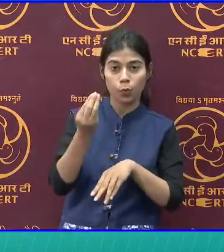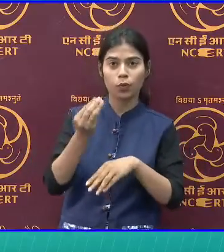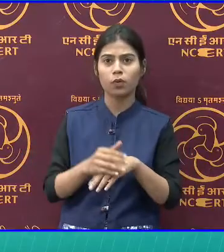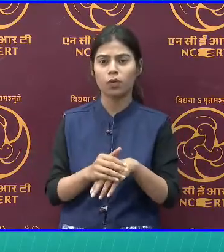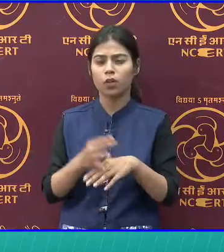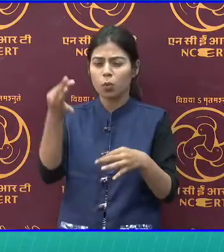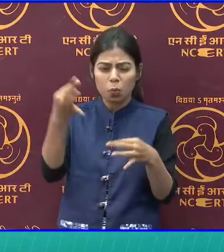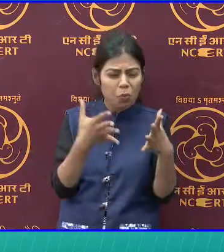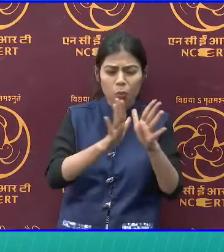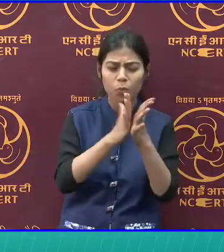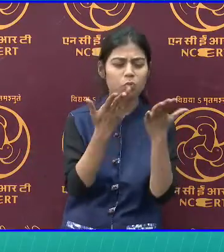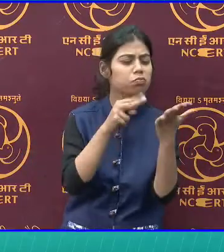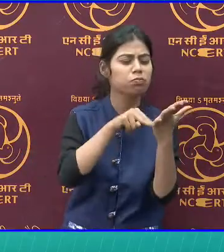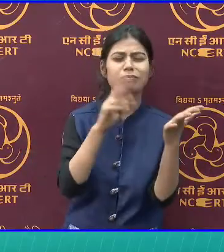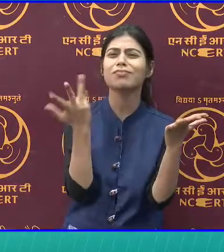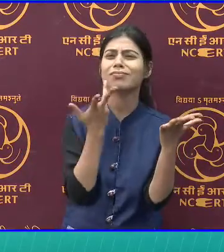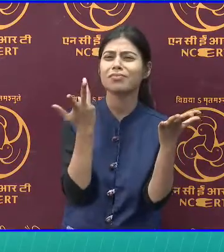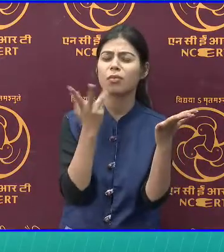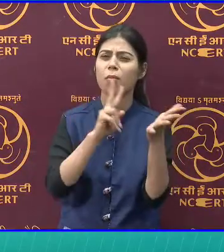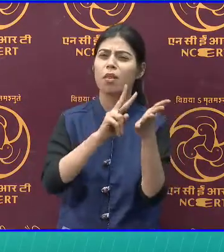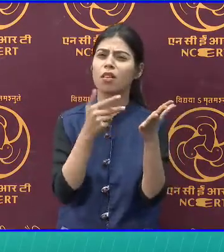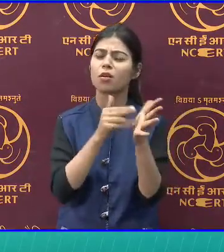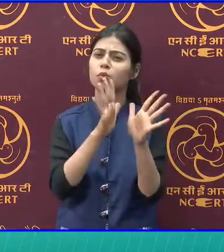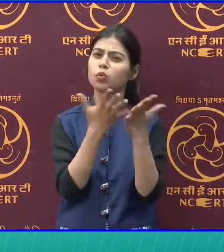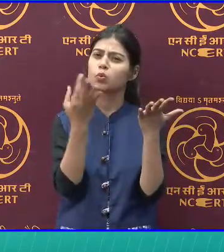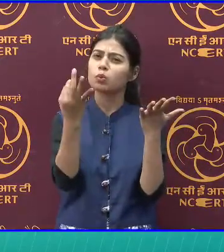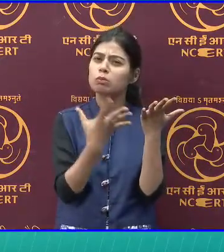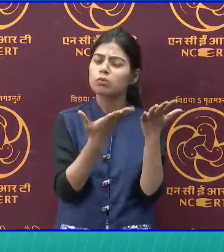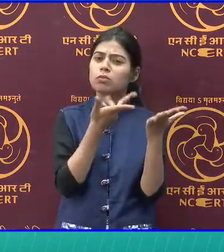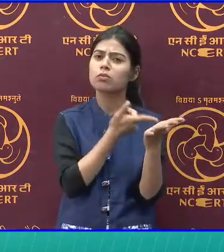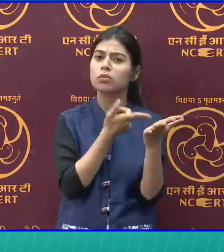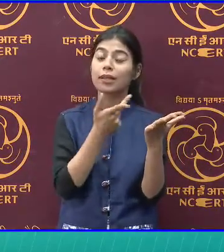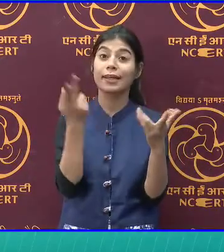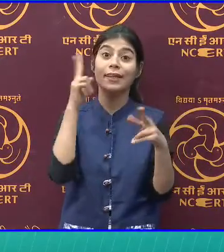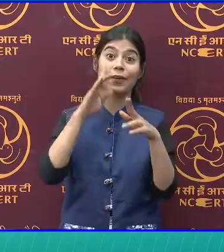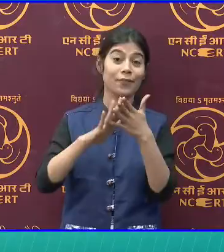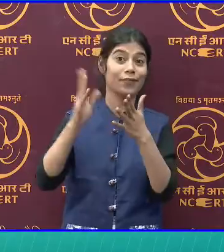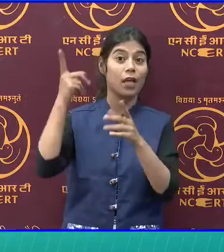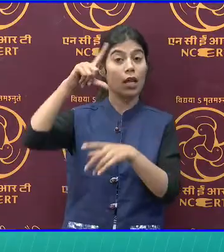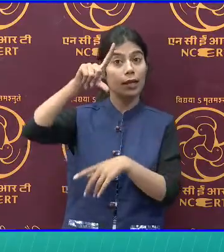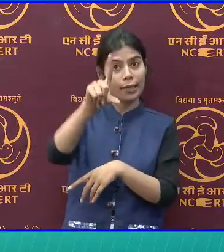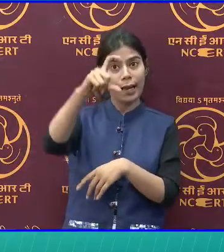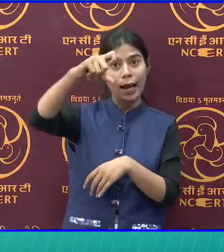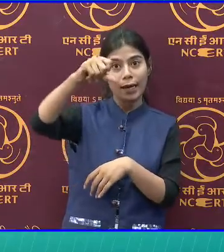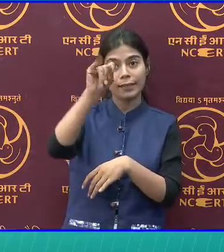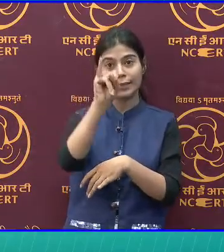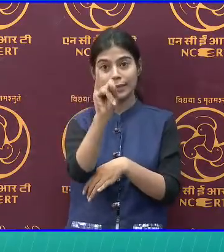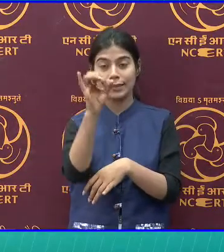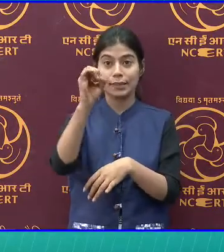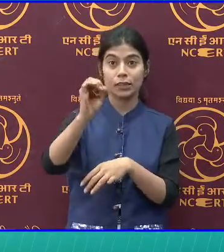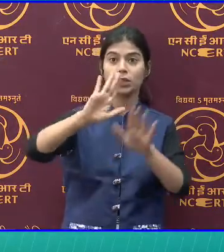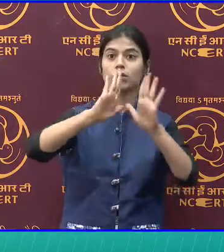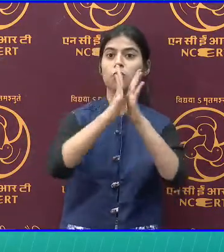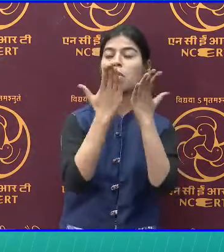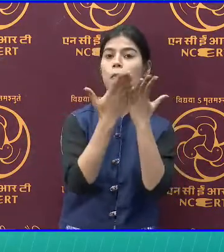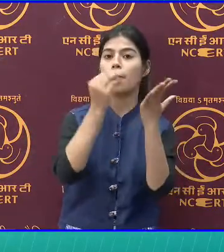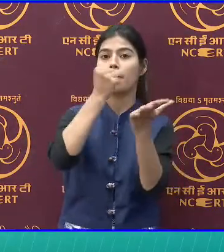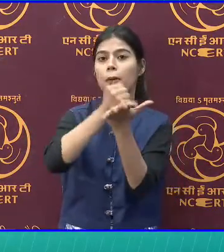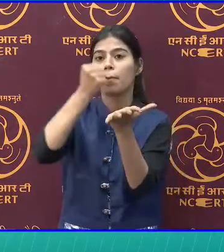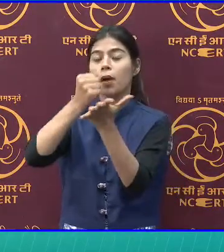is new in this book? See, since 1960s NCERT has been developing textbooks,